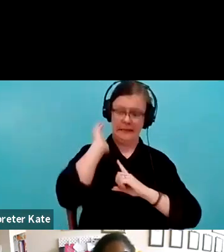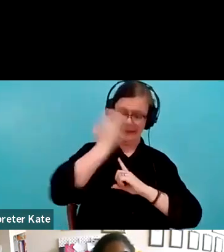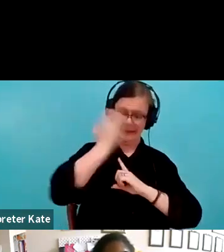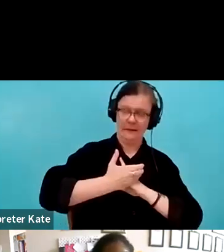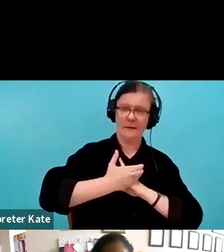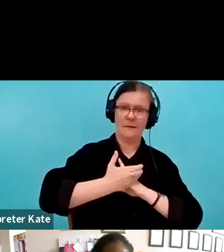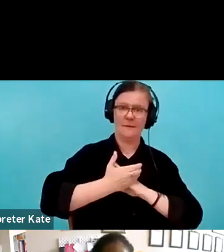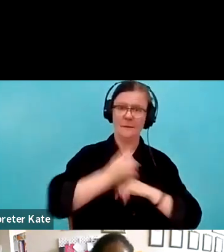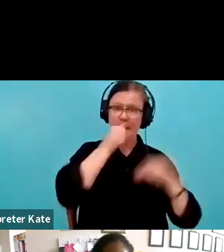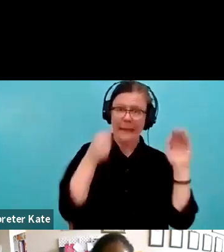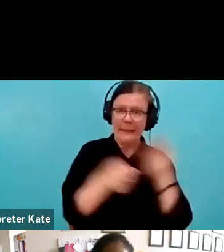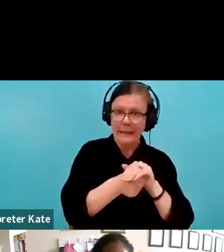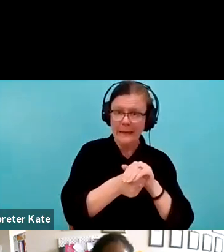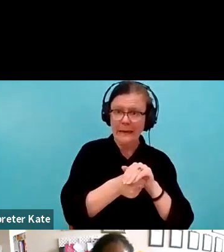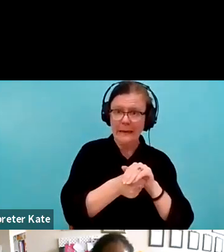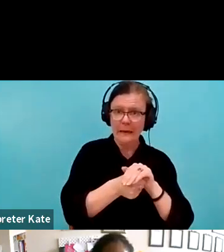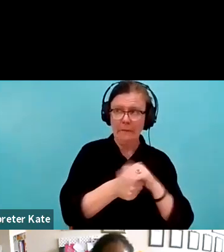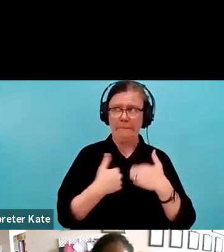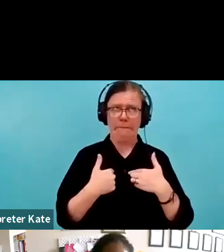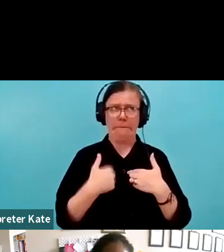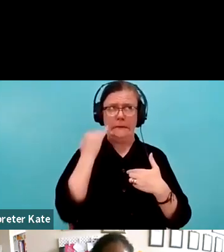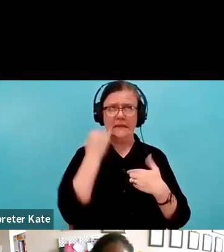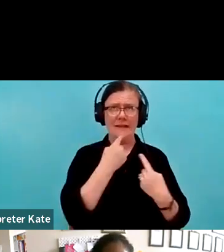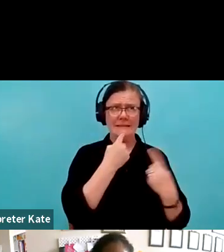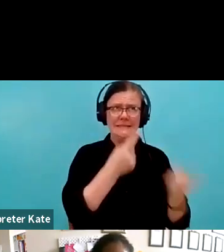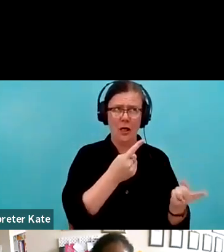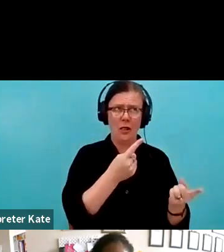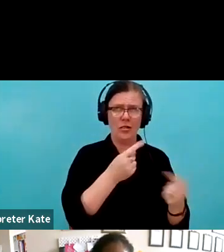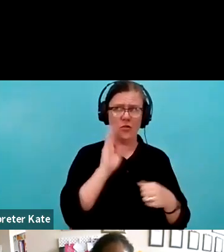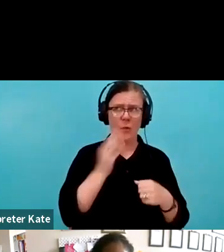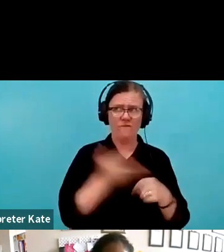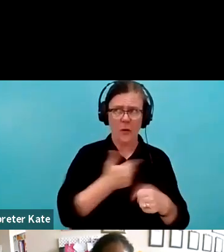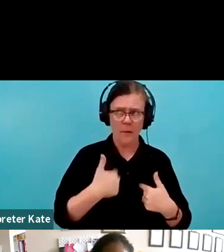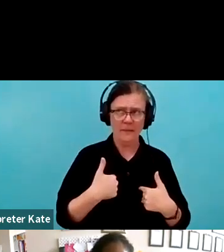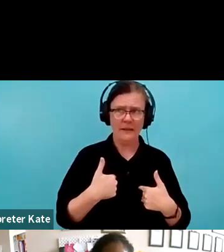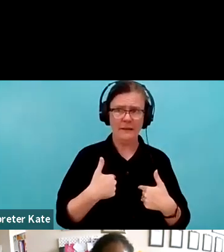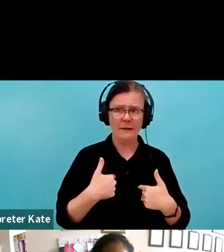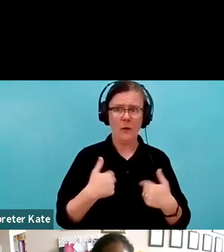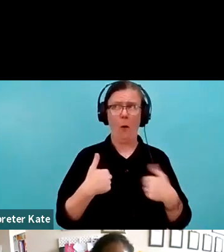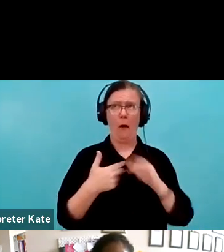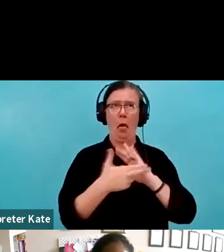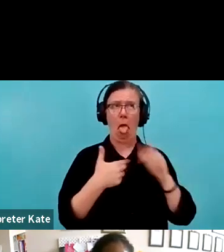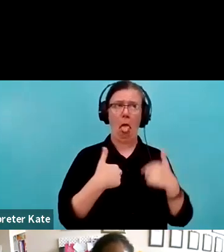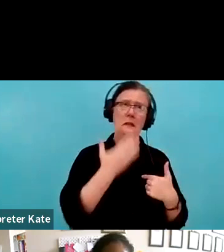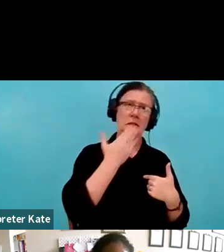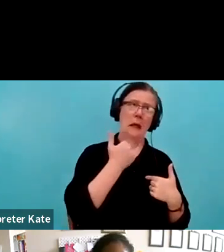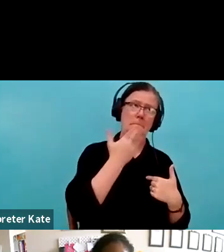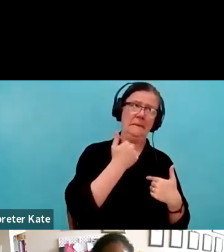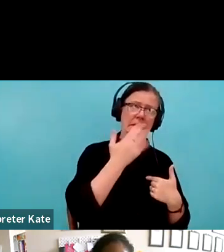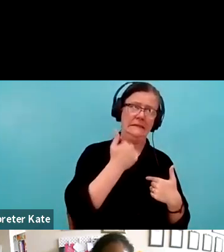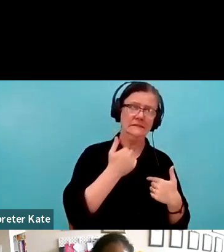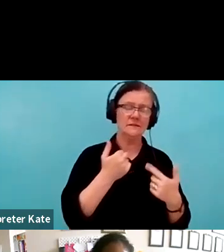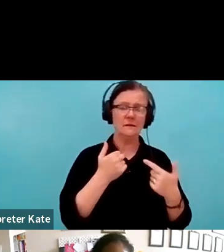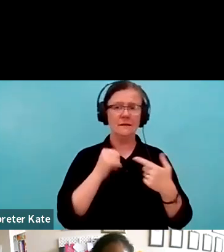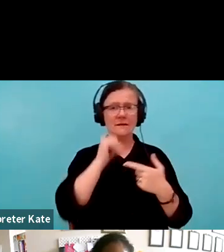know, I might lose my job, or I might be considered, you know, the one with diabetes versus the one that's really good